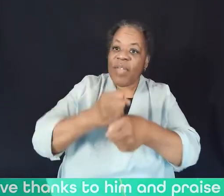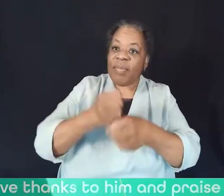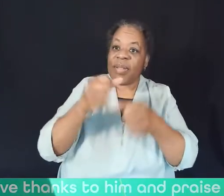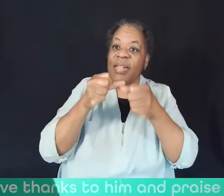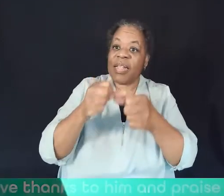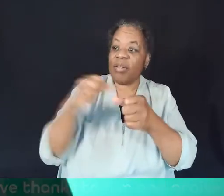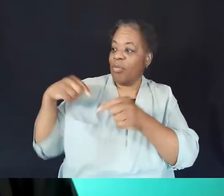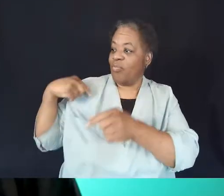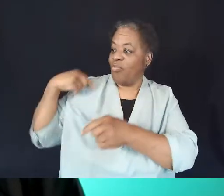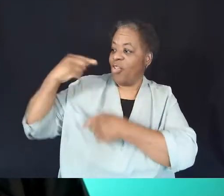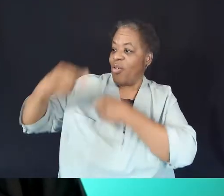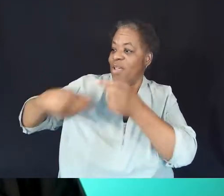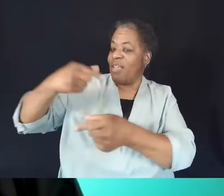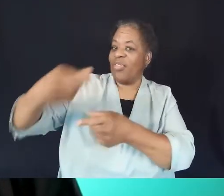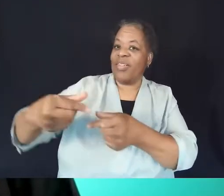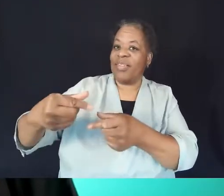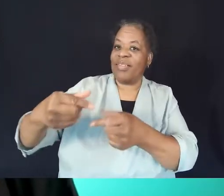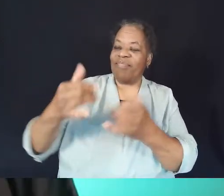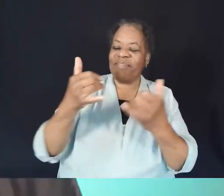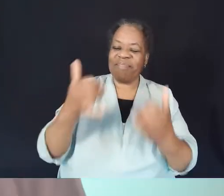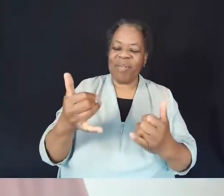generations. Let's pray.